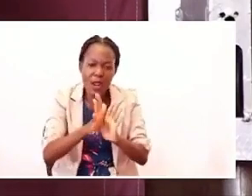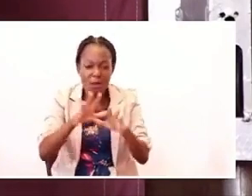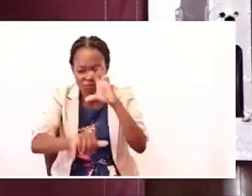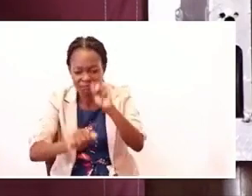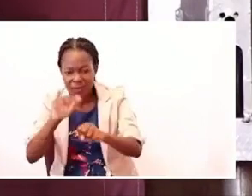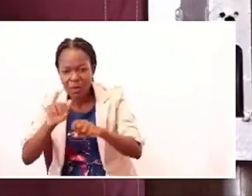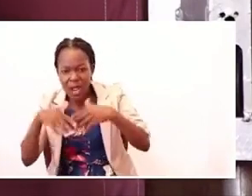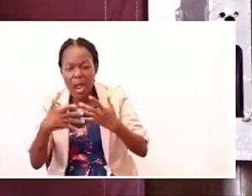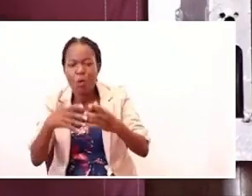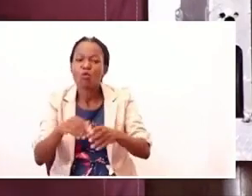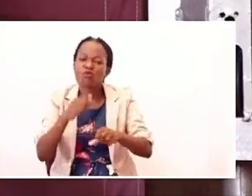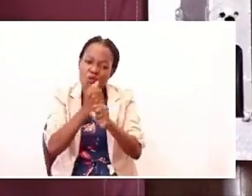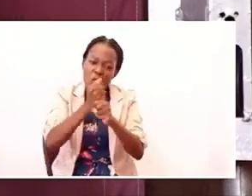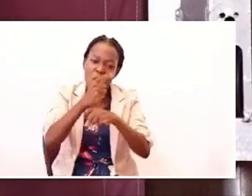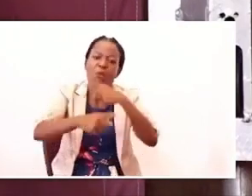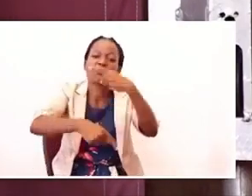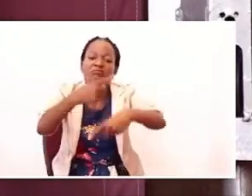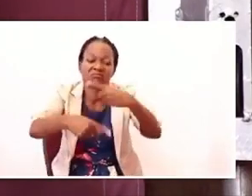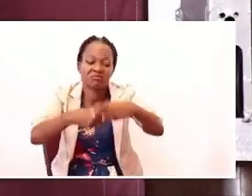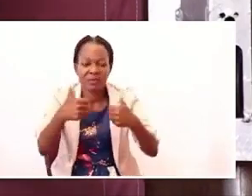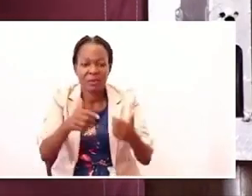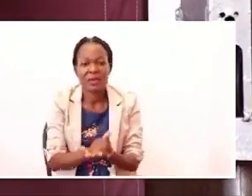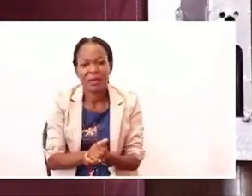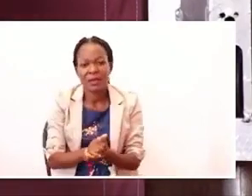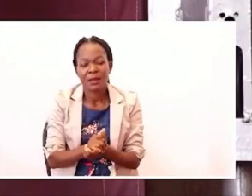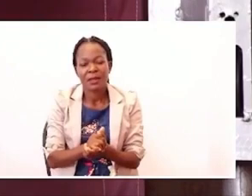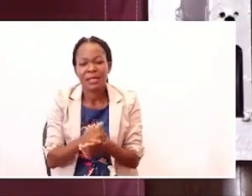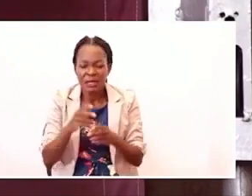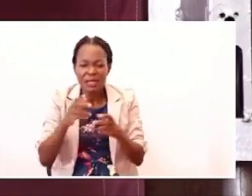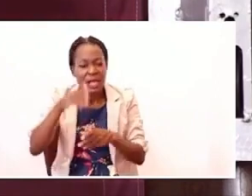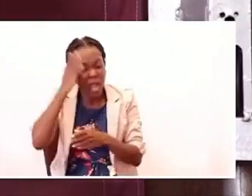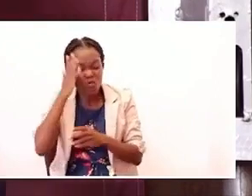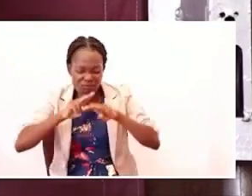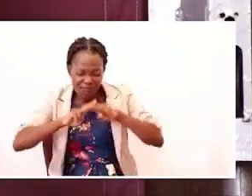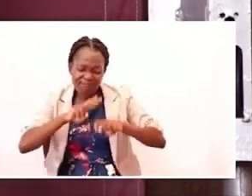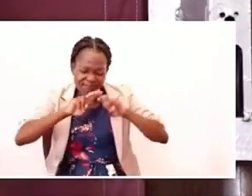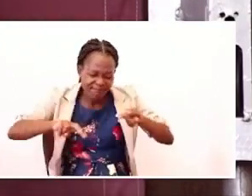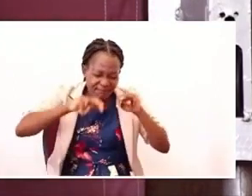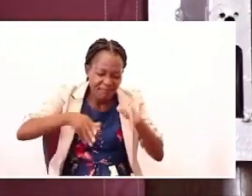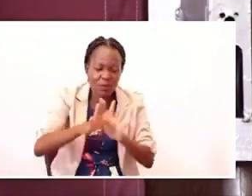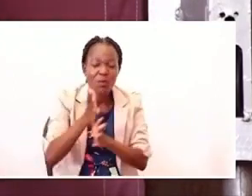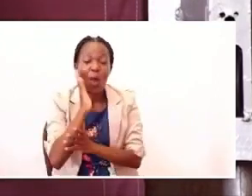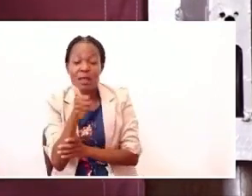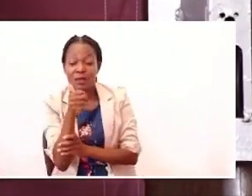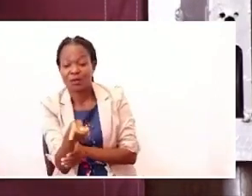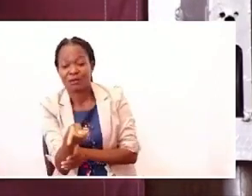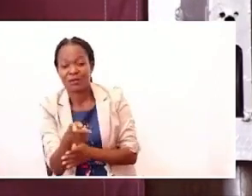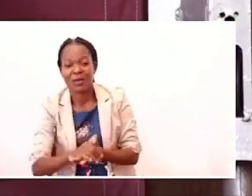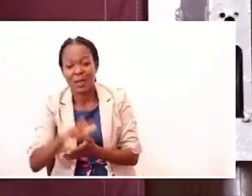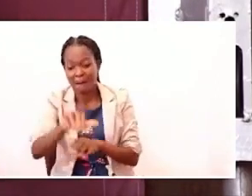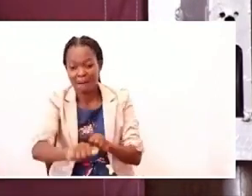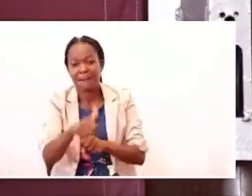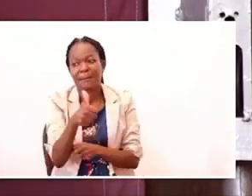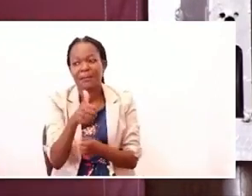perpetuate their existence. And that purpose was found in the fact that as